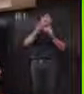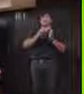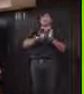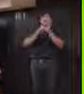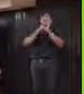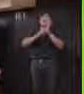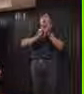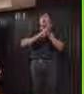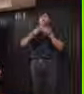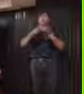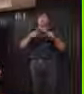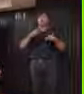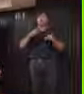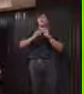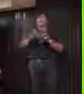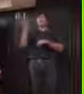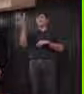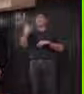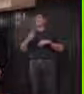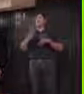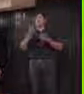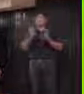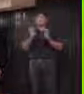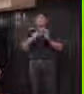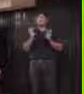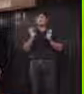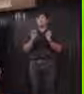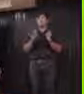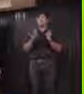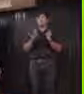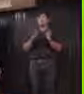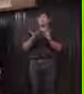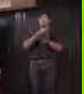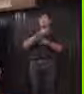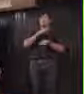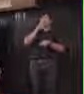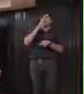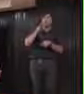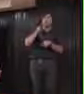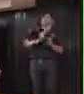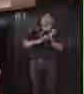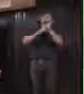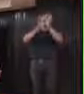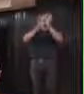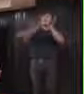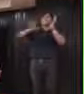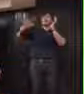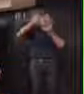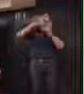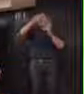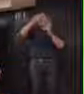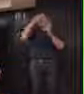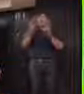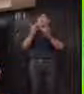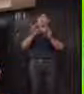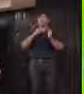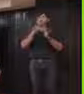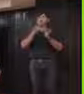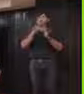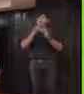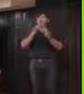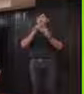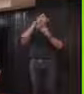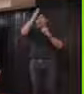this is a part of history. It did not happen. And I mentioned to you what happened in Northwest Punjab province also. In the case of